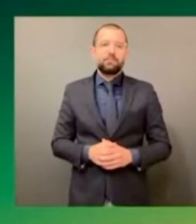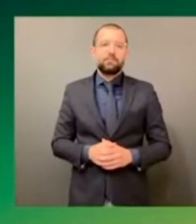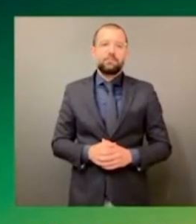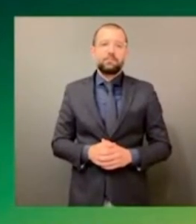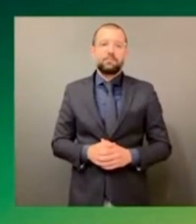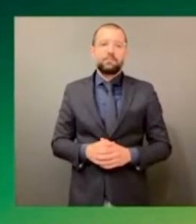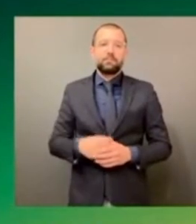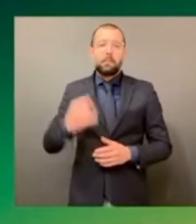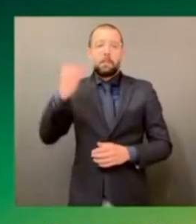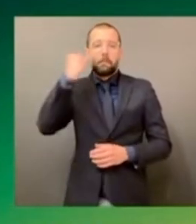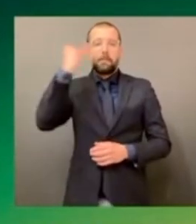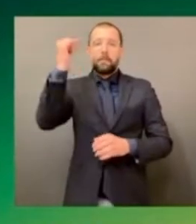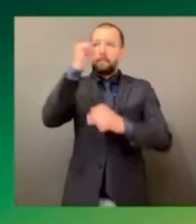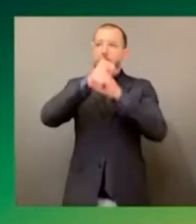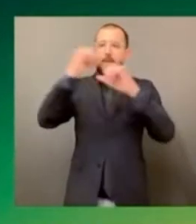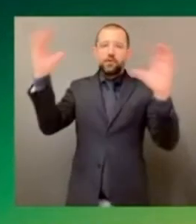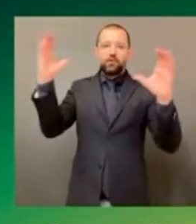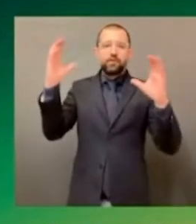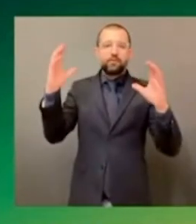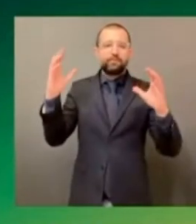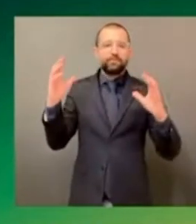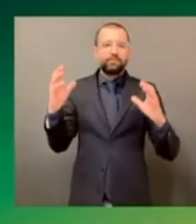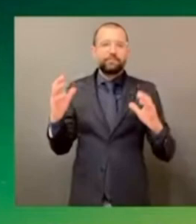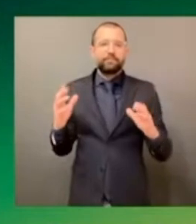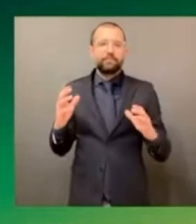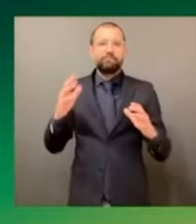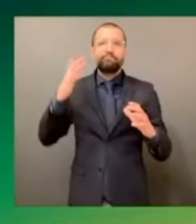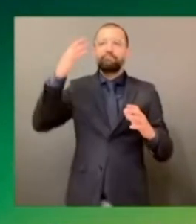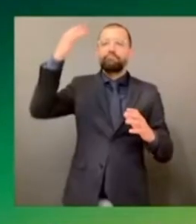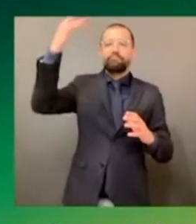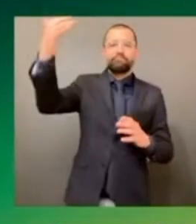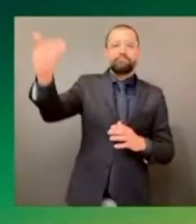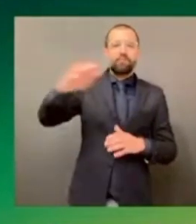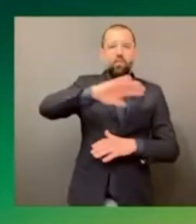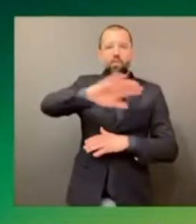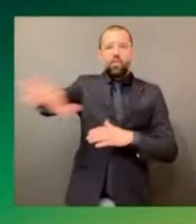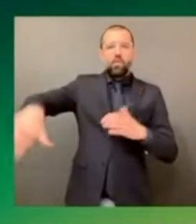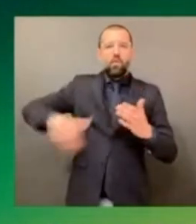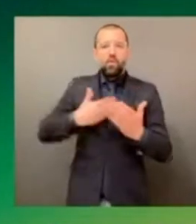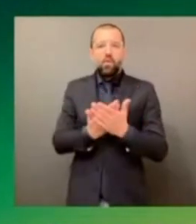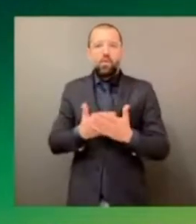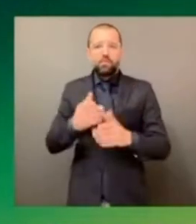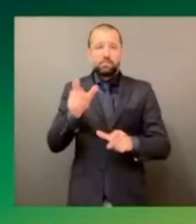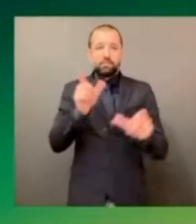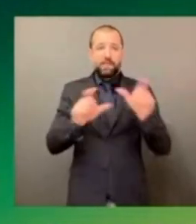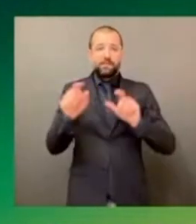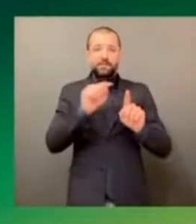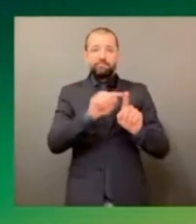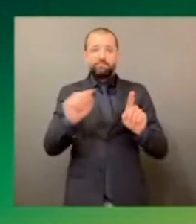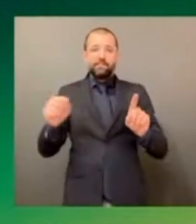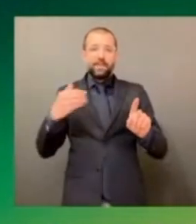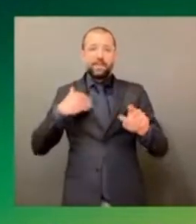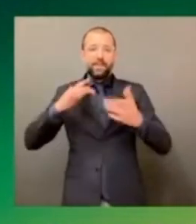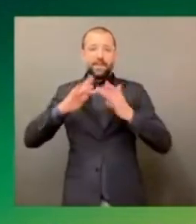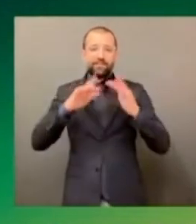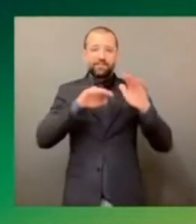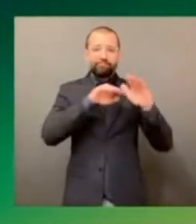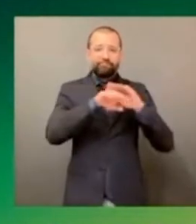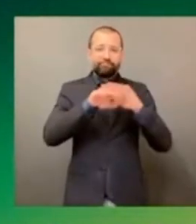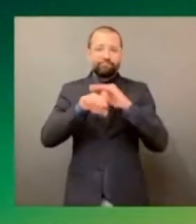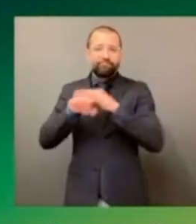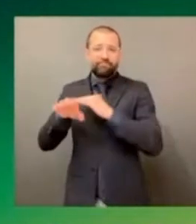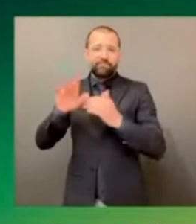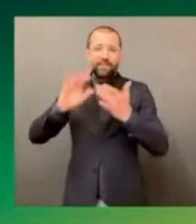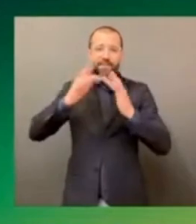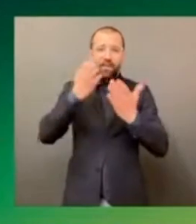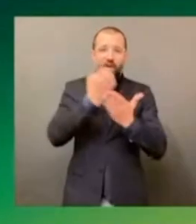Imagine a future where every person is connected to the digital economy, a future where every young